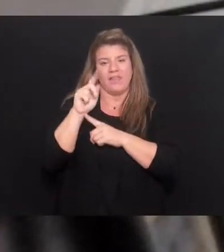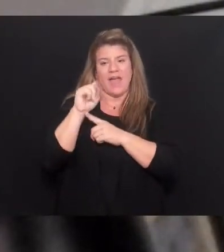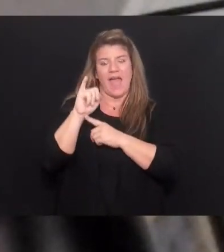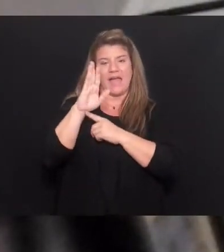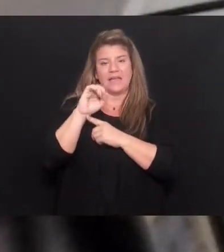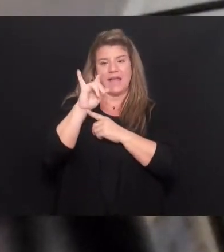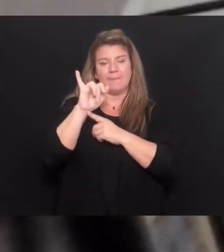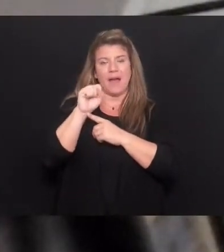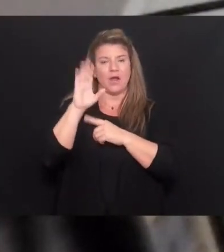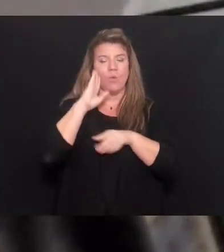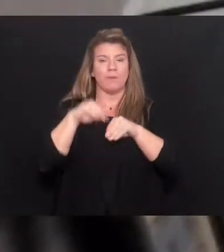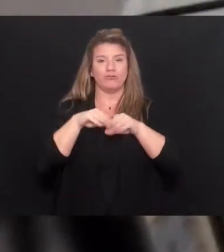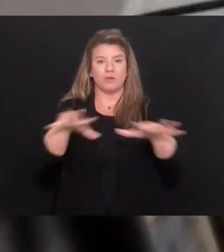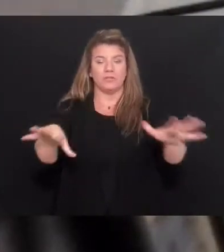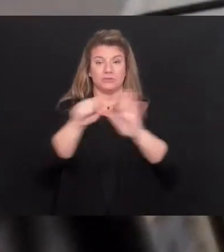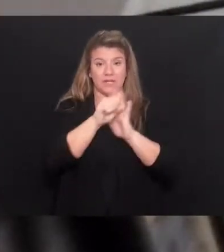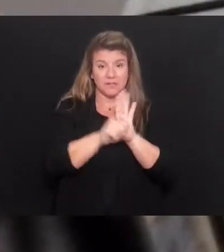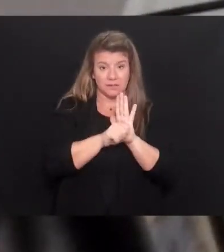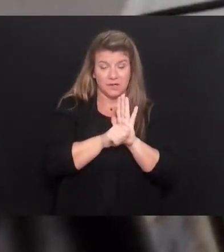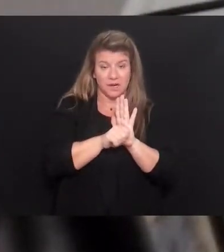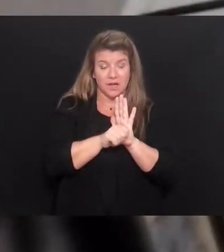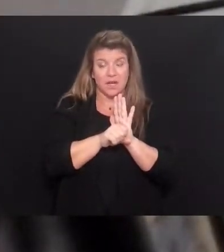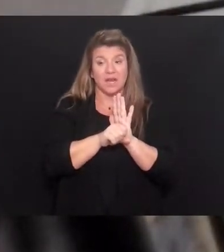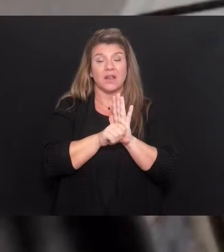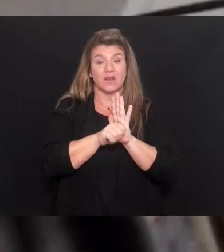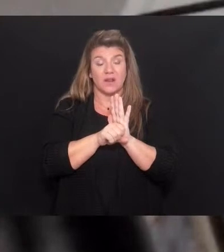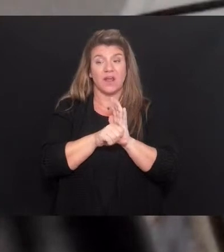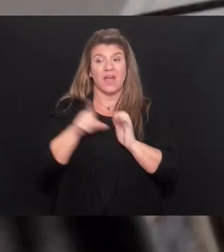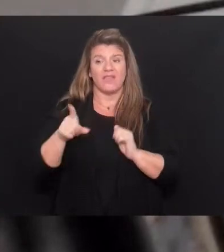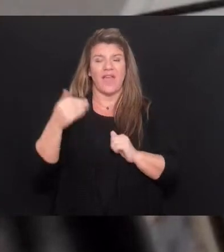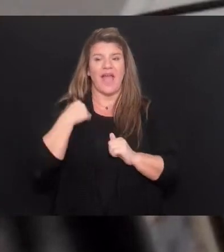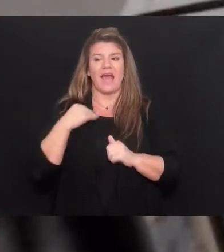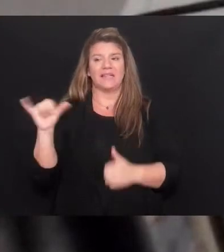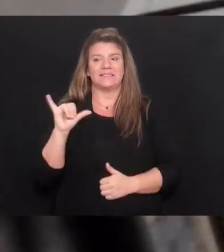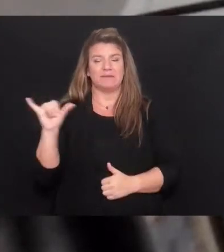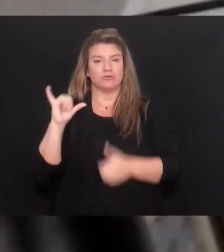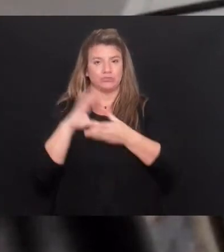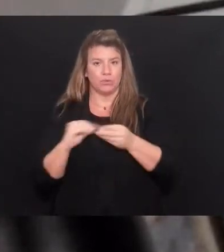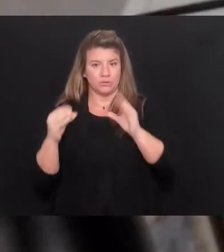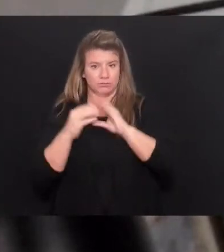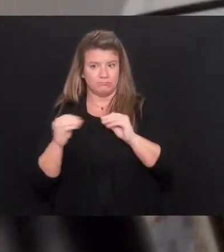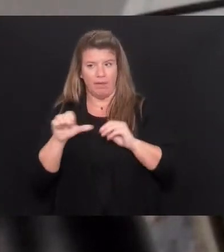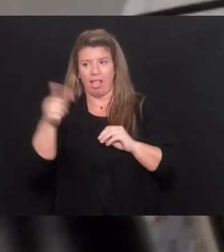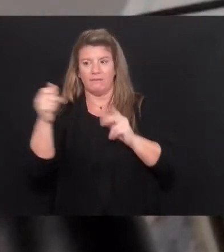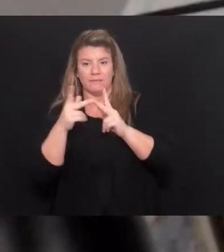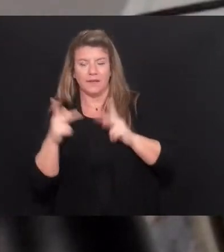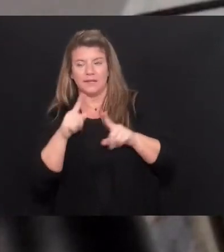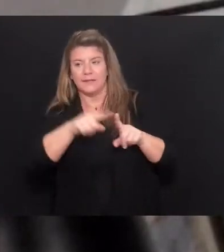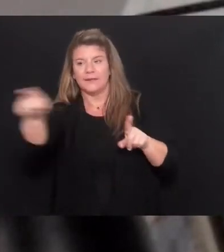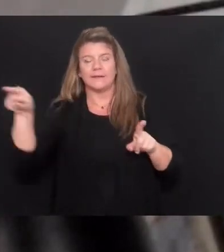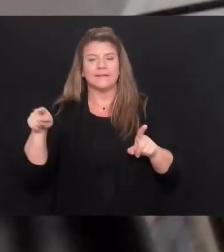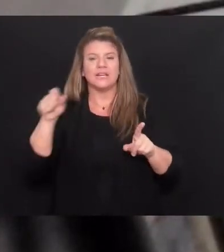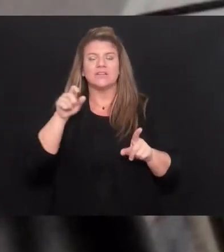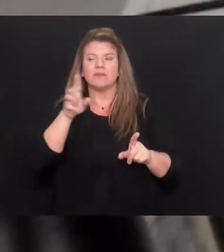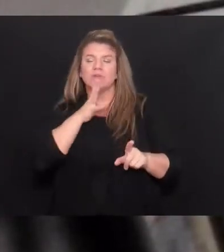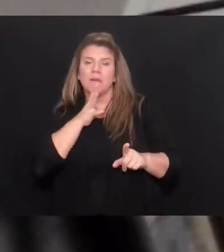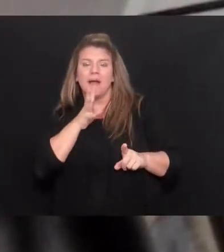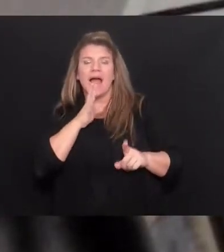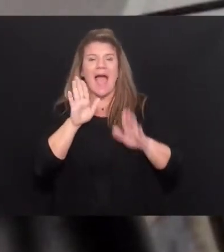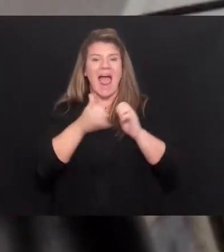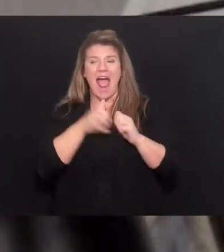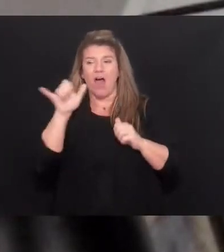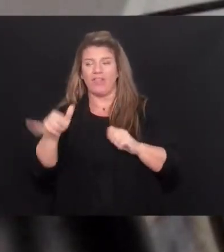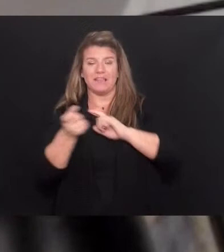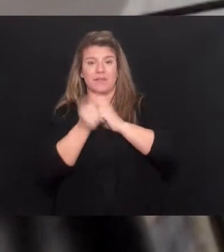be distributed to states. Politico had a similar story yesterday talking about how that is